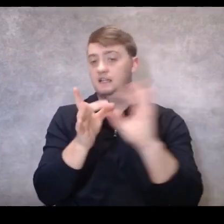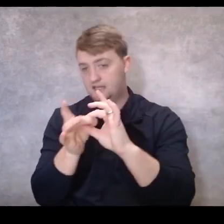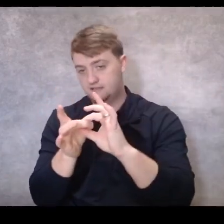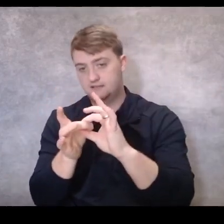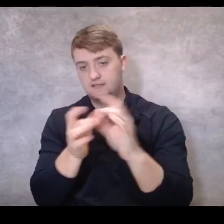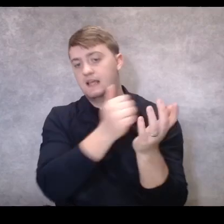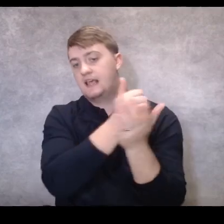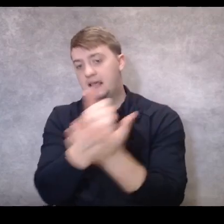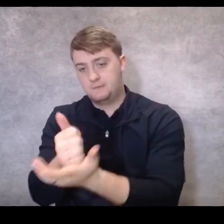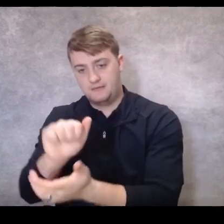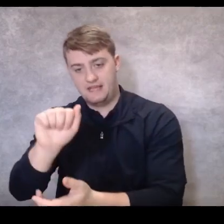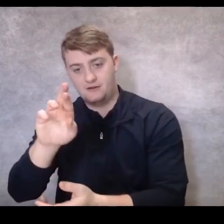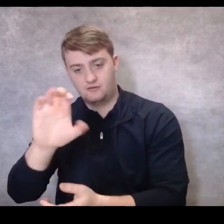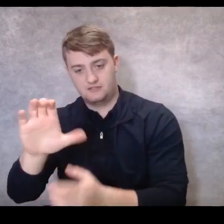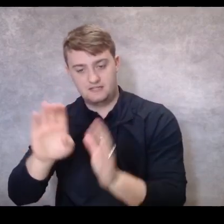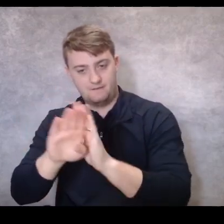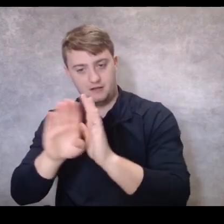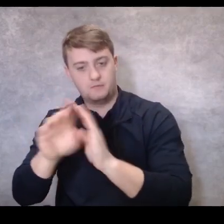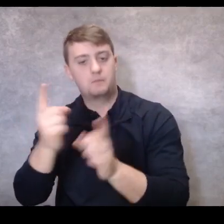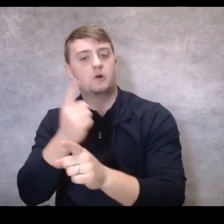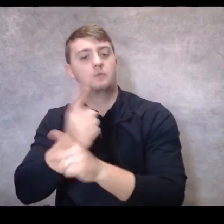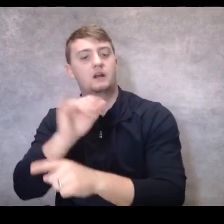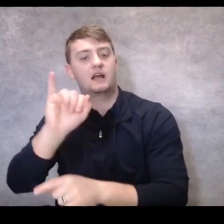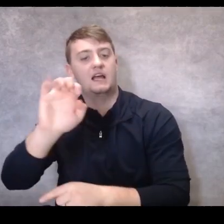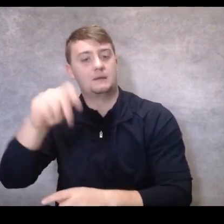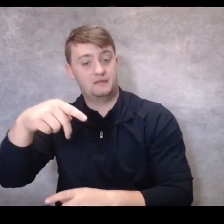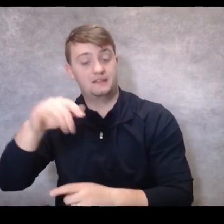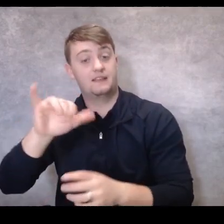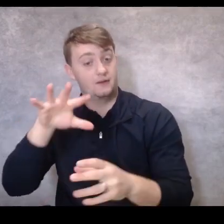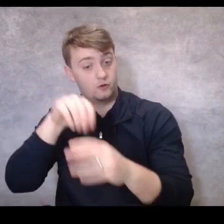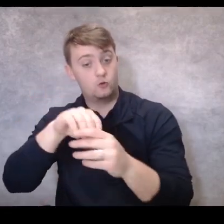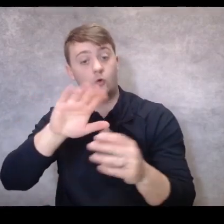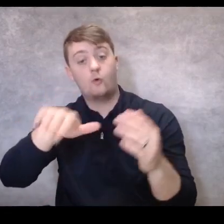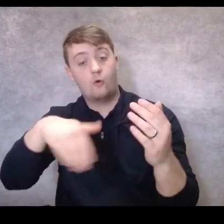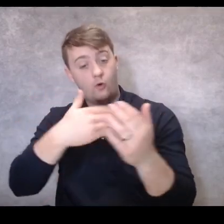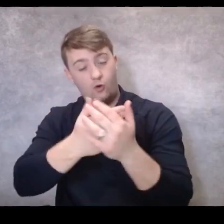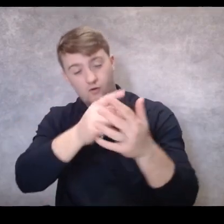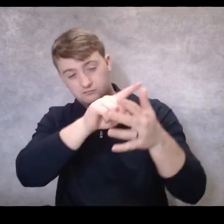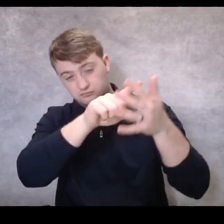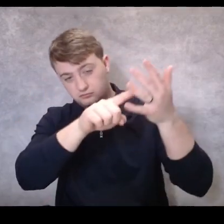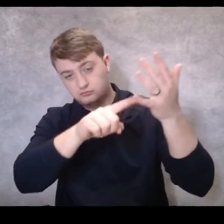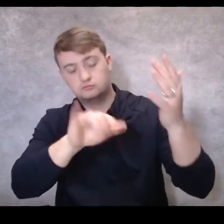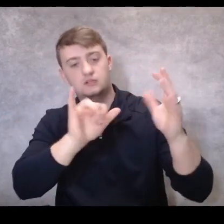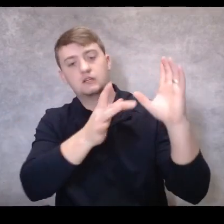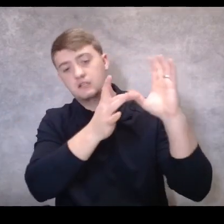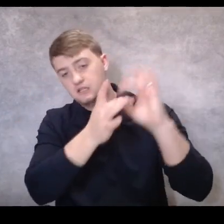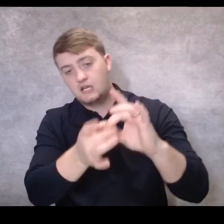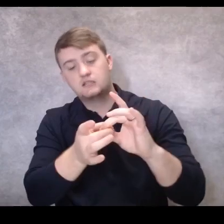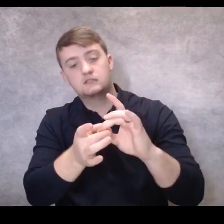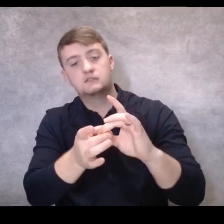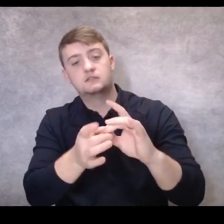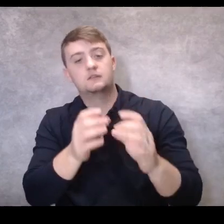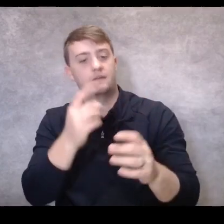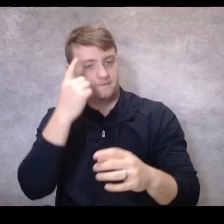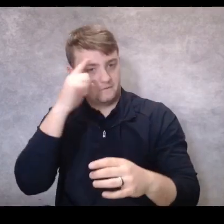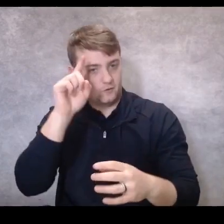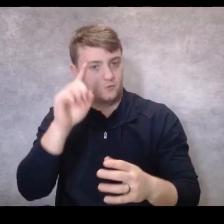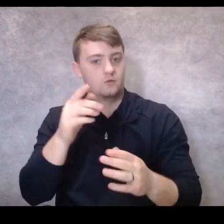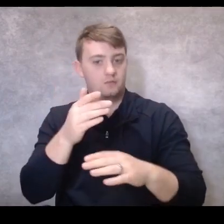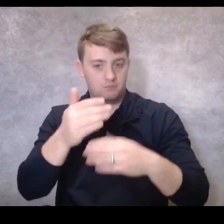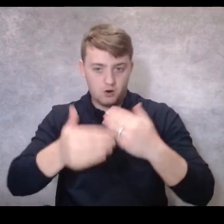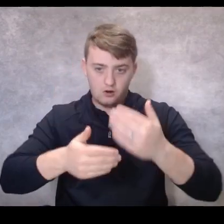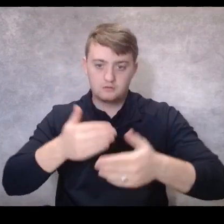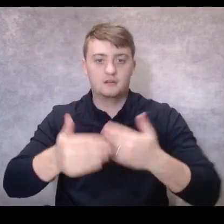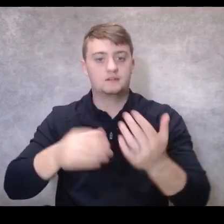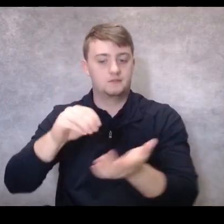to connect and help the ARC to develop an appropriate IEP that includes all the pieces that connect in order for there